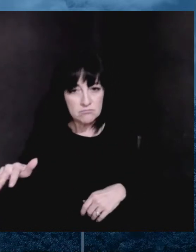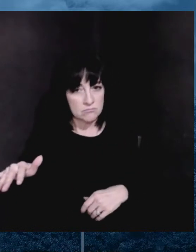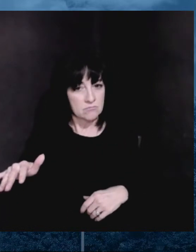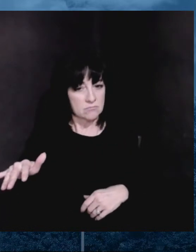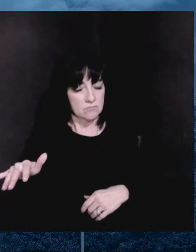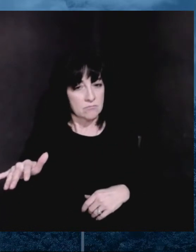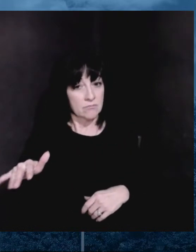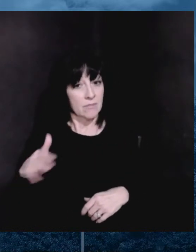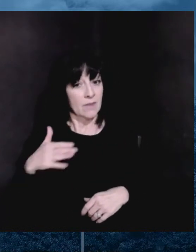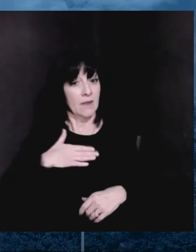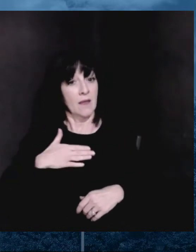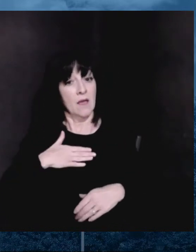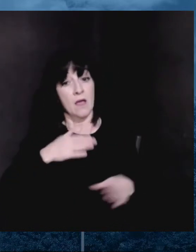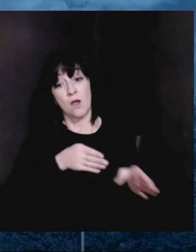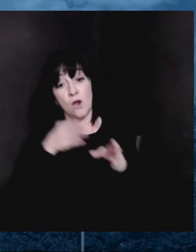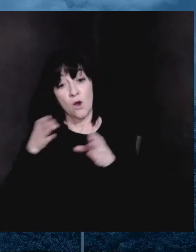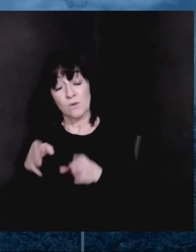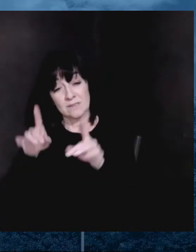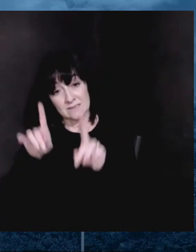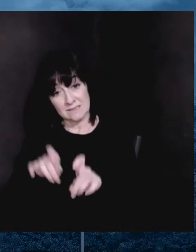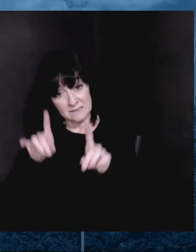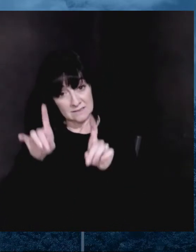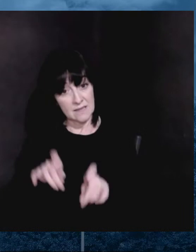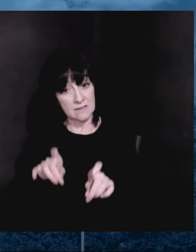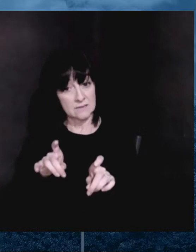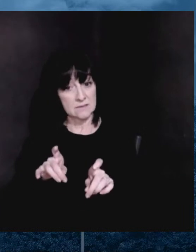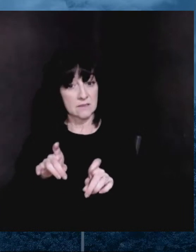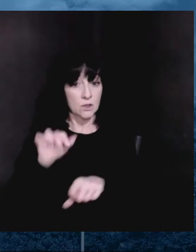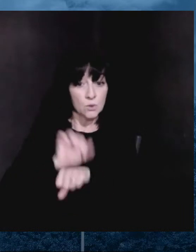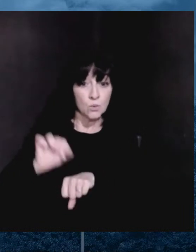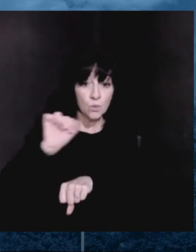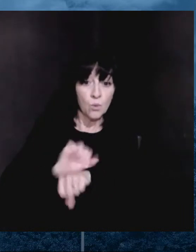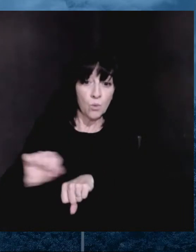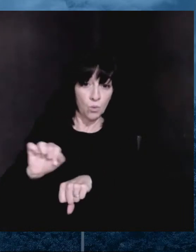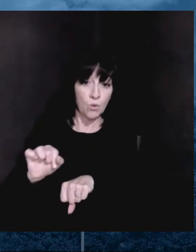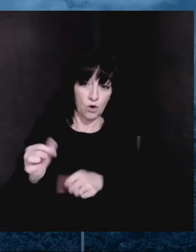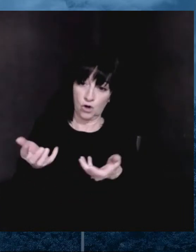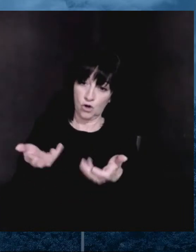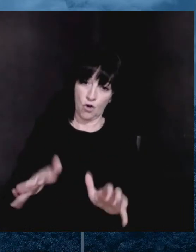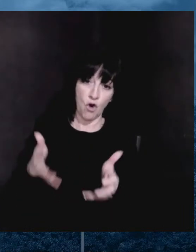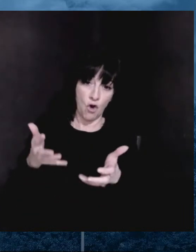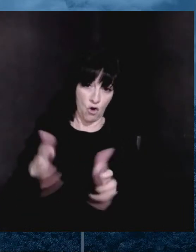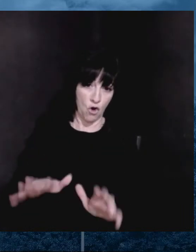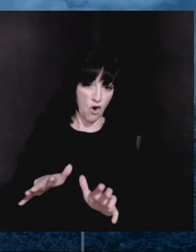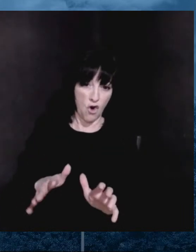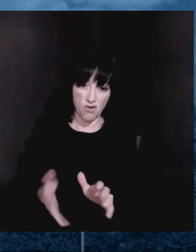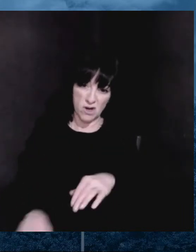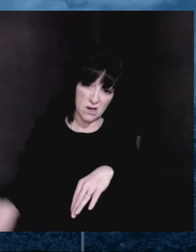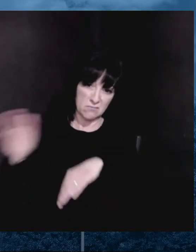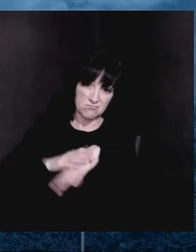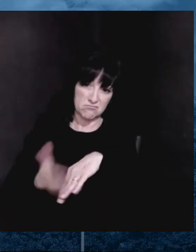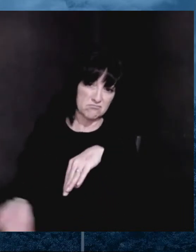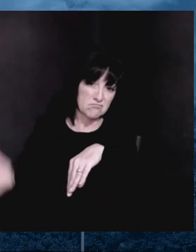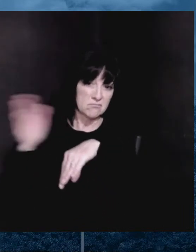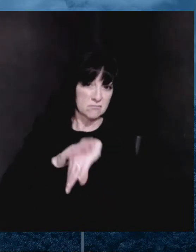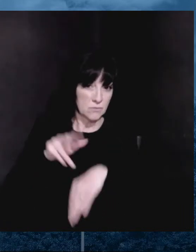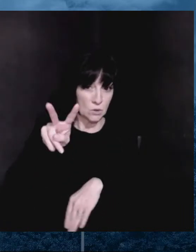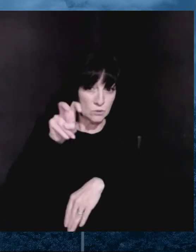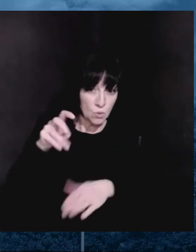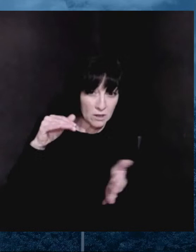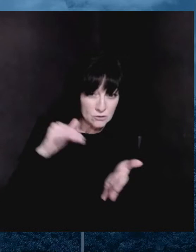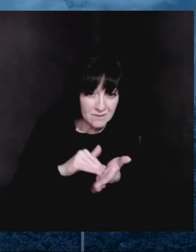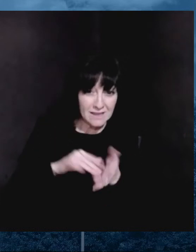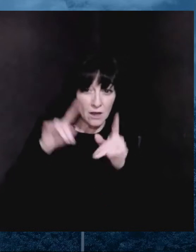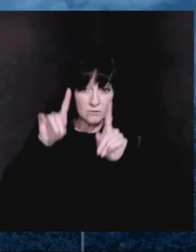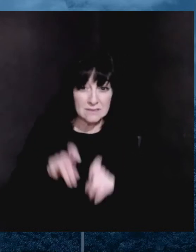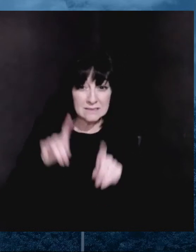Our testing efforts have ramped up to an incredible level with over 200,000 tests being delivered in a